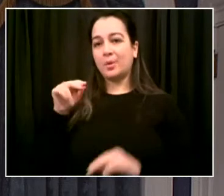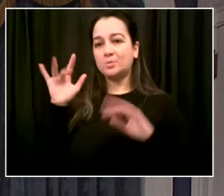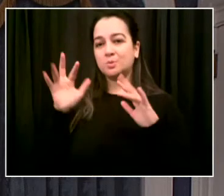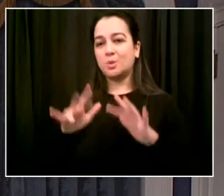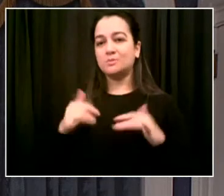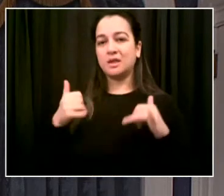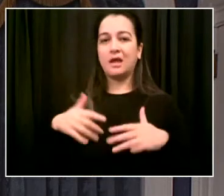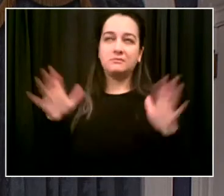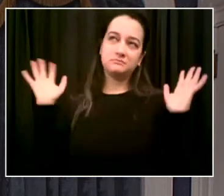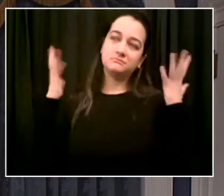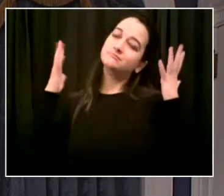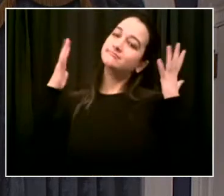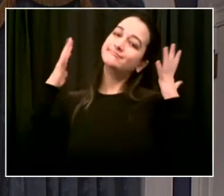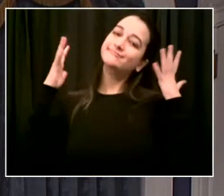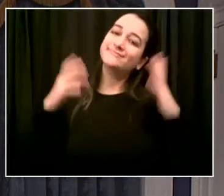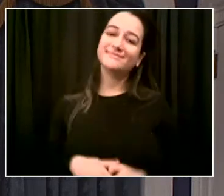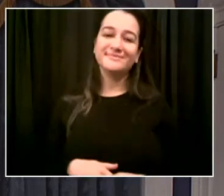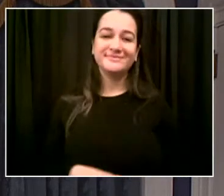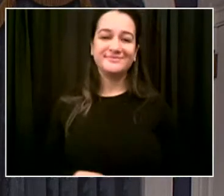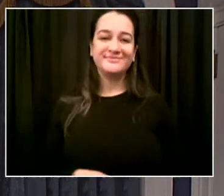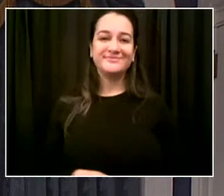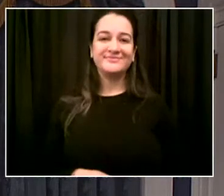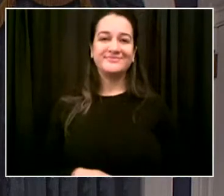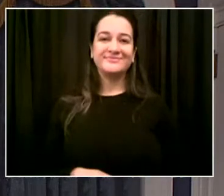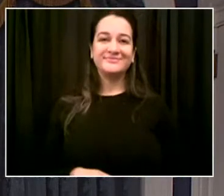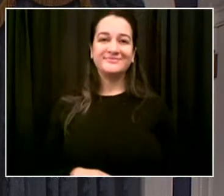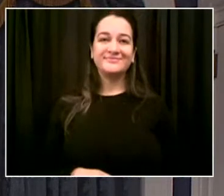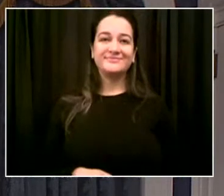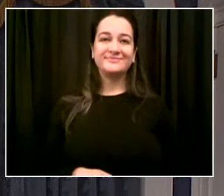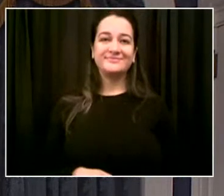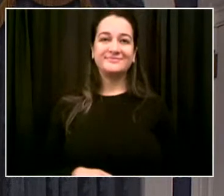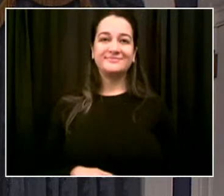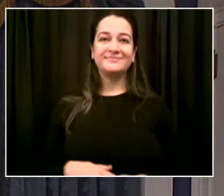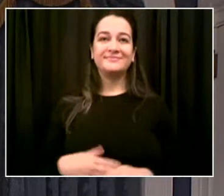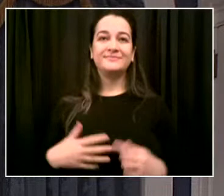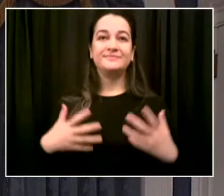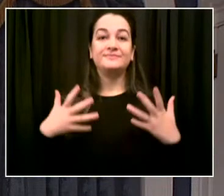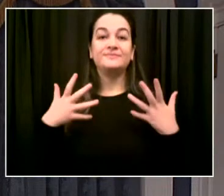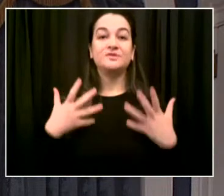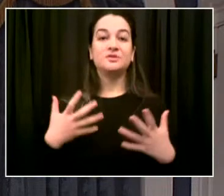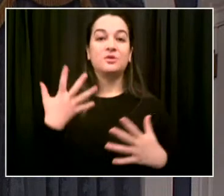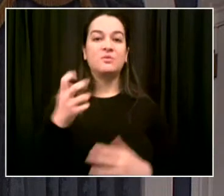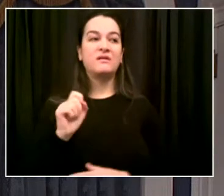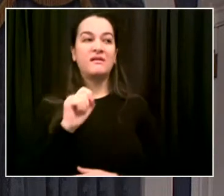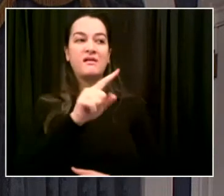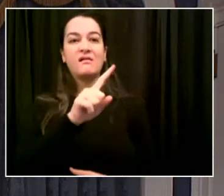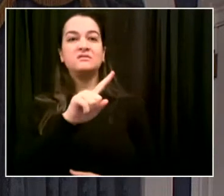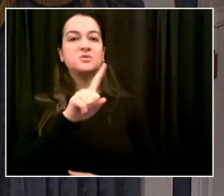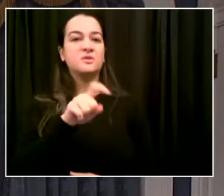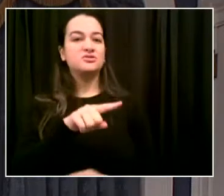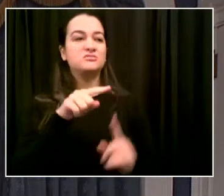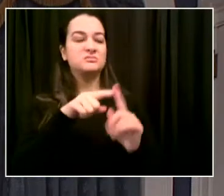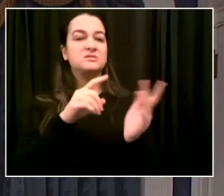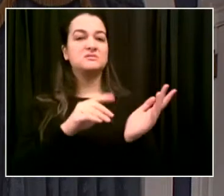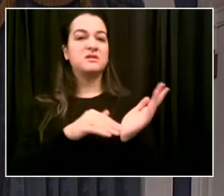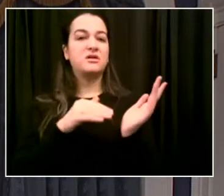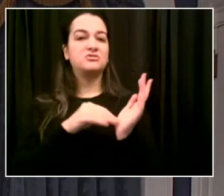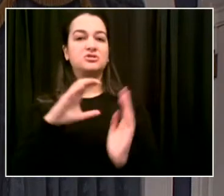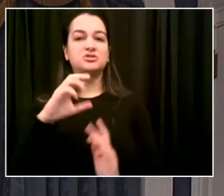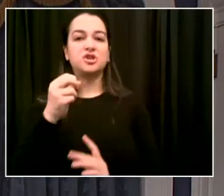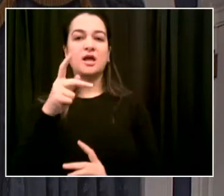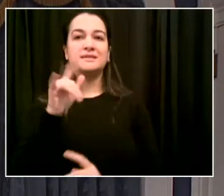First, regarding Dr. Choksi, when was the last time you saw him? When was the last time Dr. Varma saw him? I